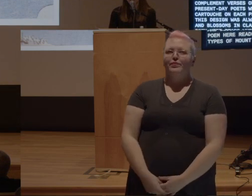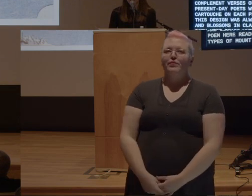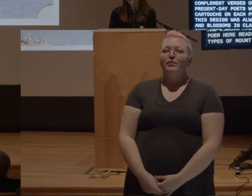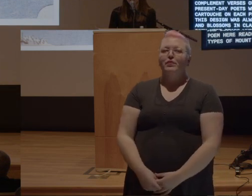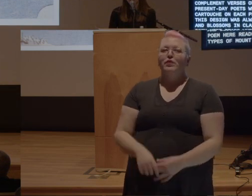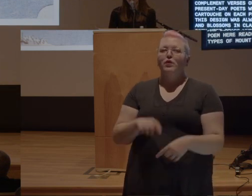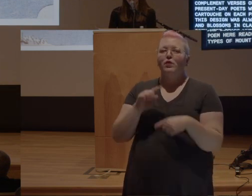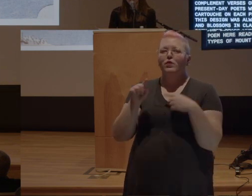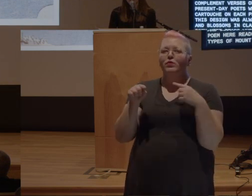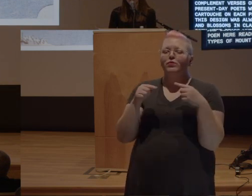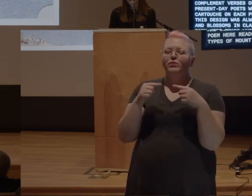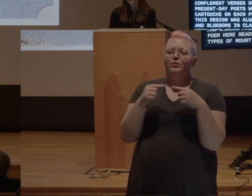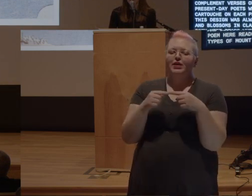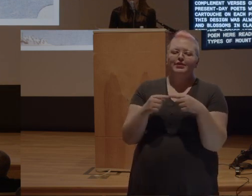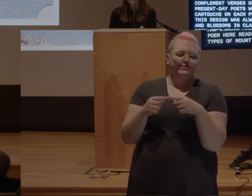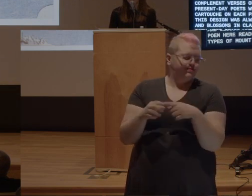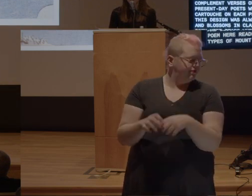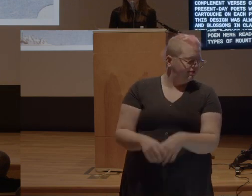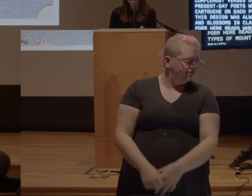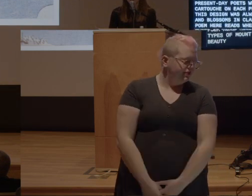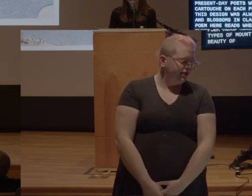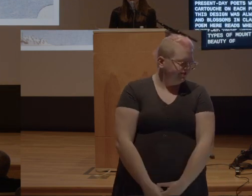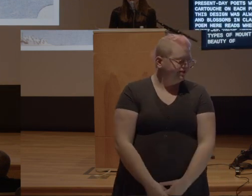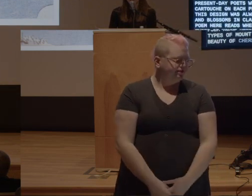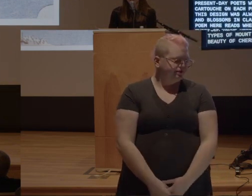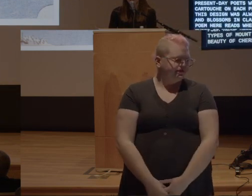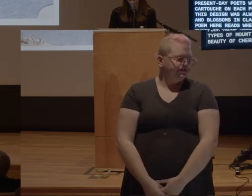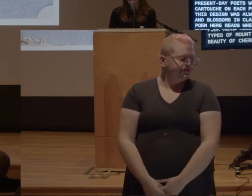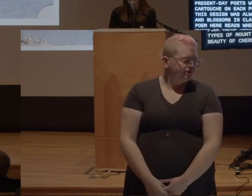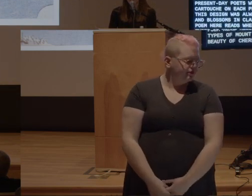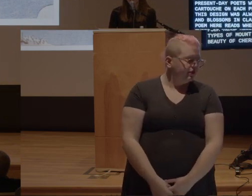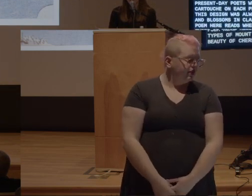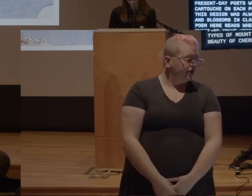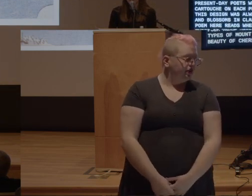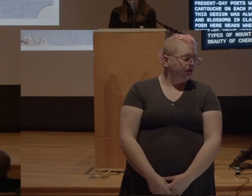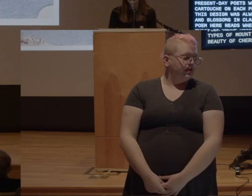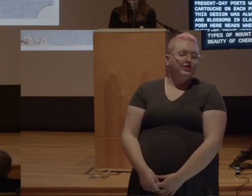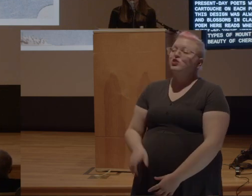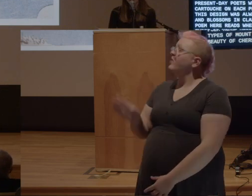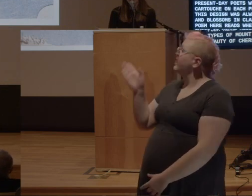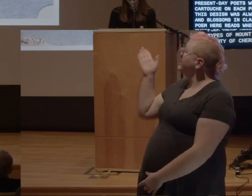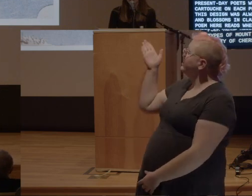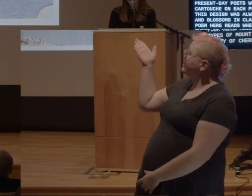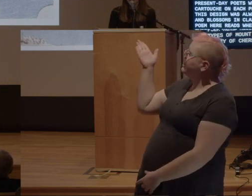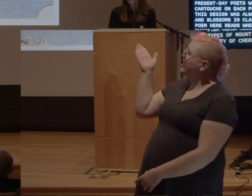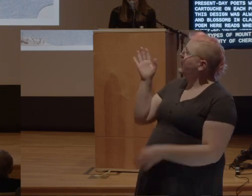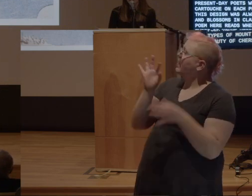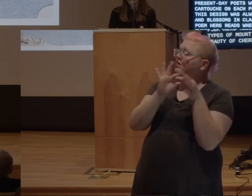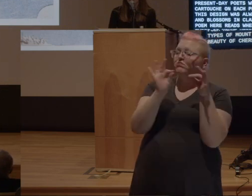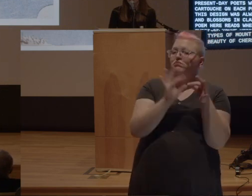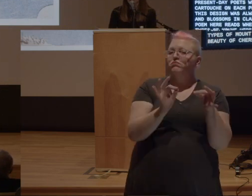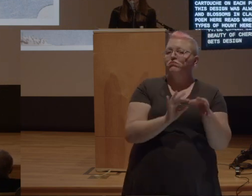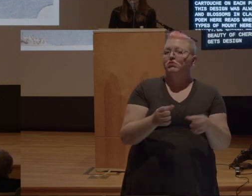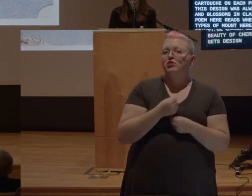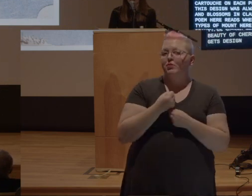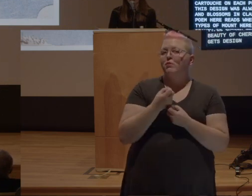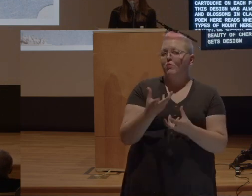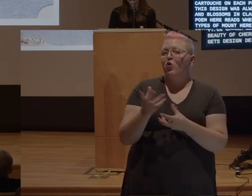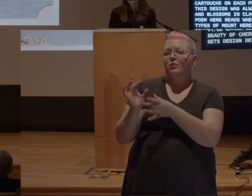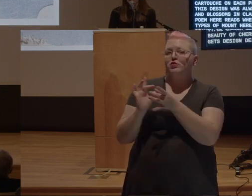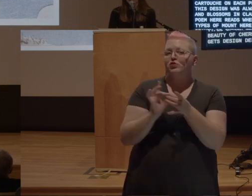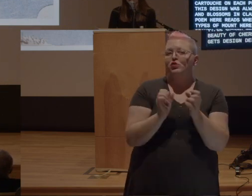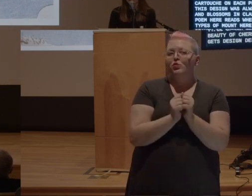dusk surely surpass the beauty of cherry trees in bloom." So Hiroshige's design deliberately recalls